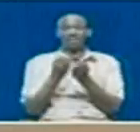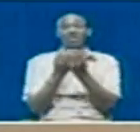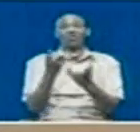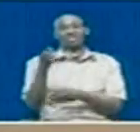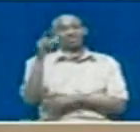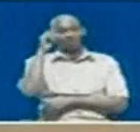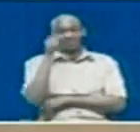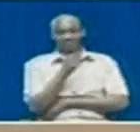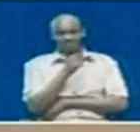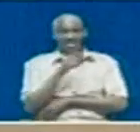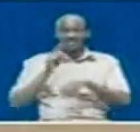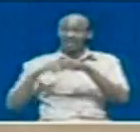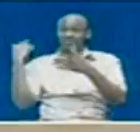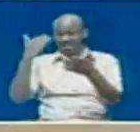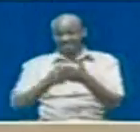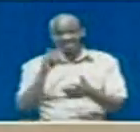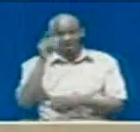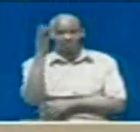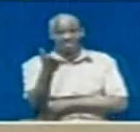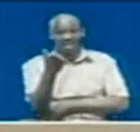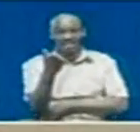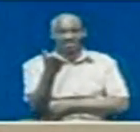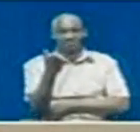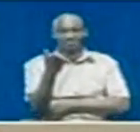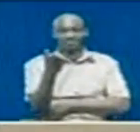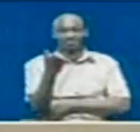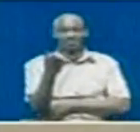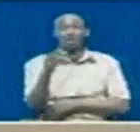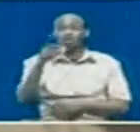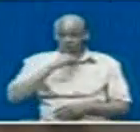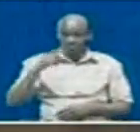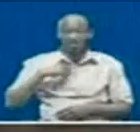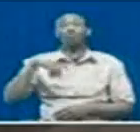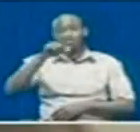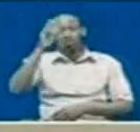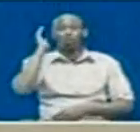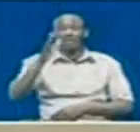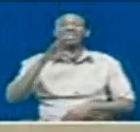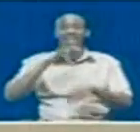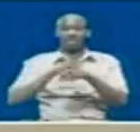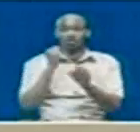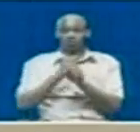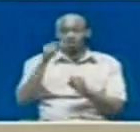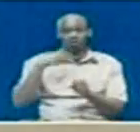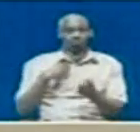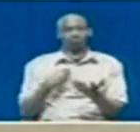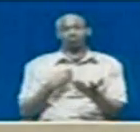When I arrived in Nairobi, they tell me I'm gonna go to Jordan.